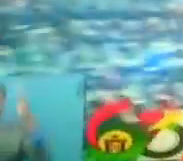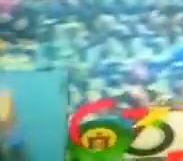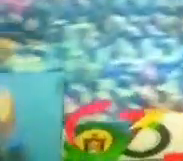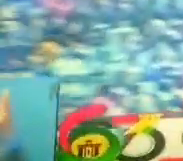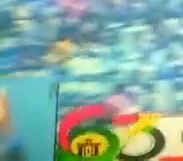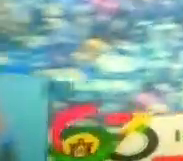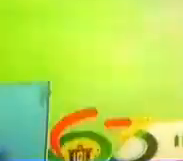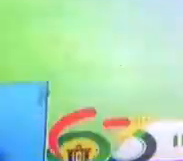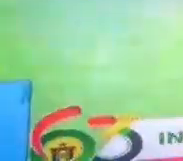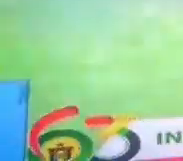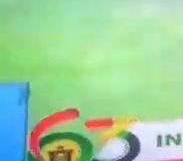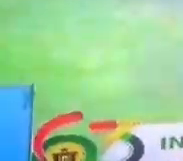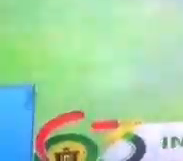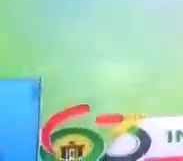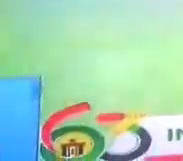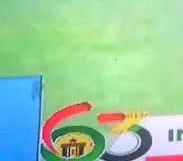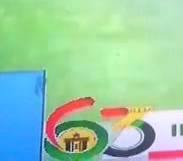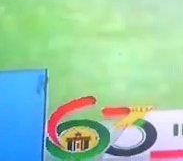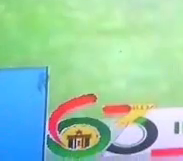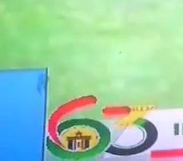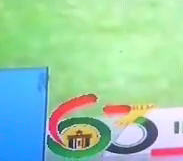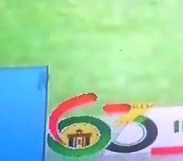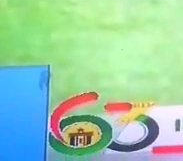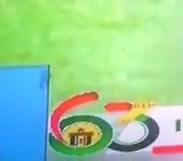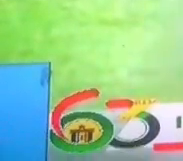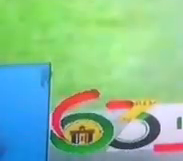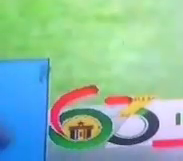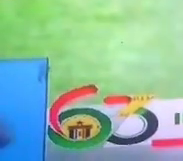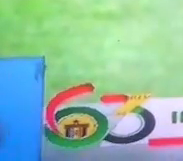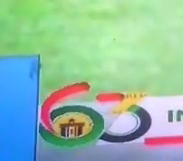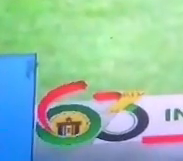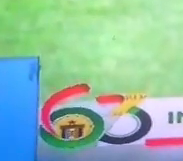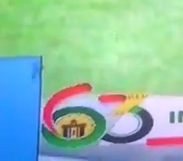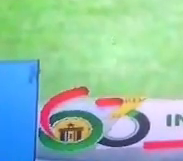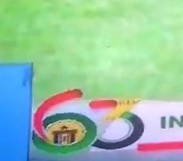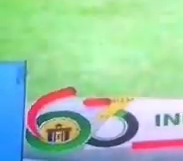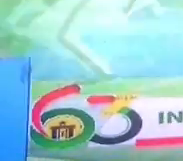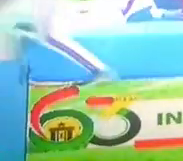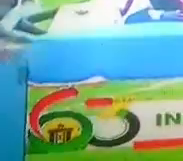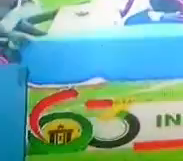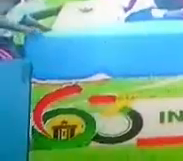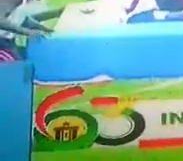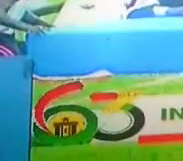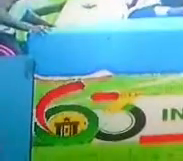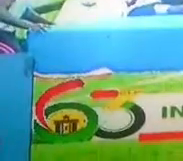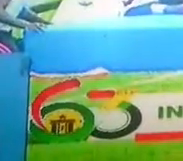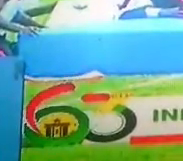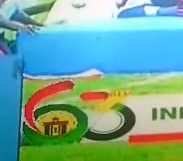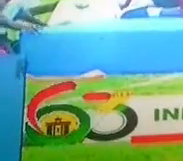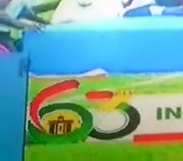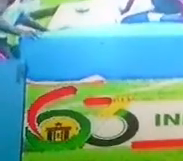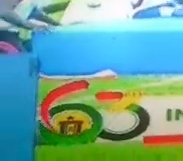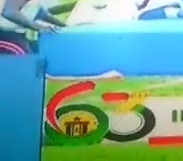one. Anytime someone jumps through it successfully. Because if you don't do so,